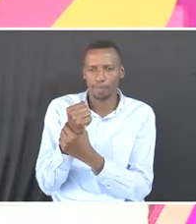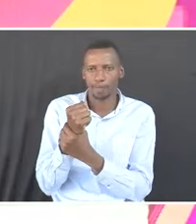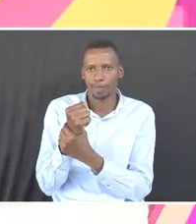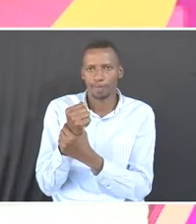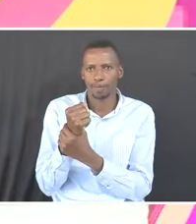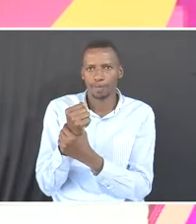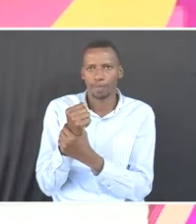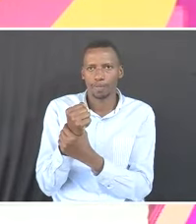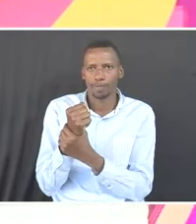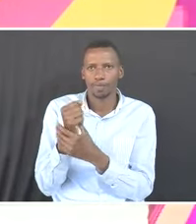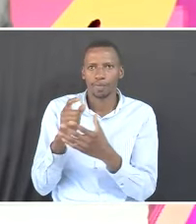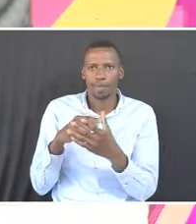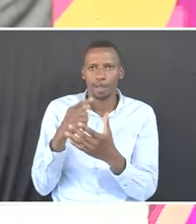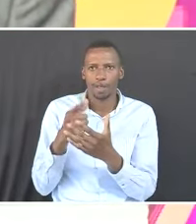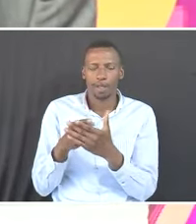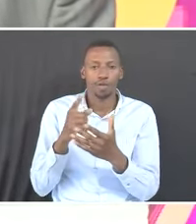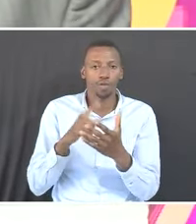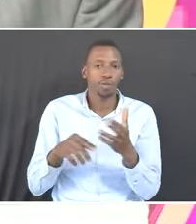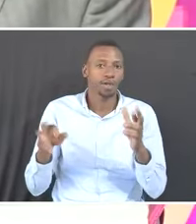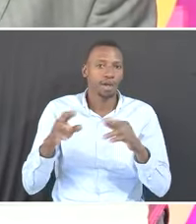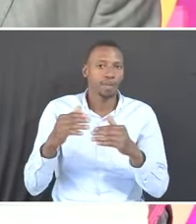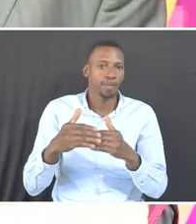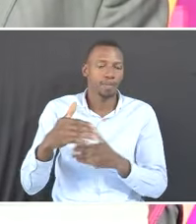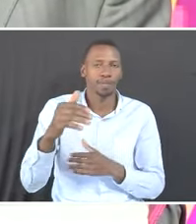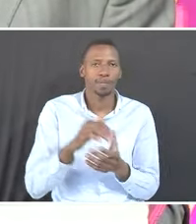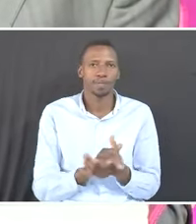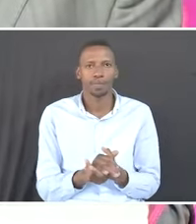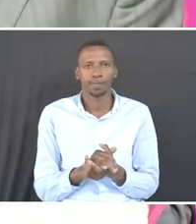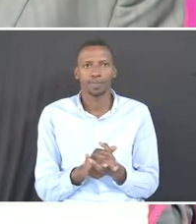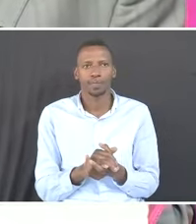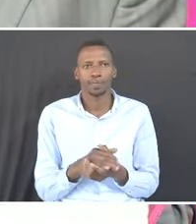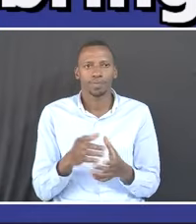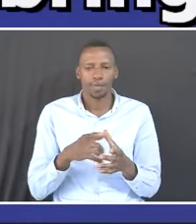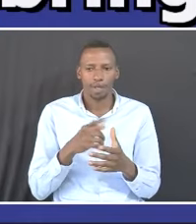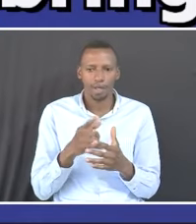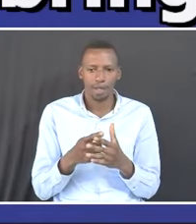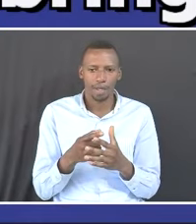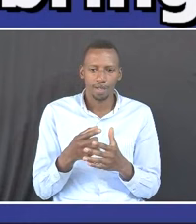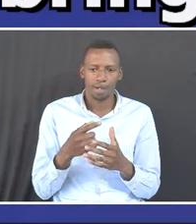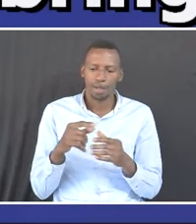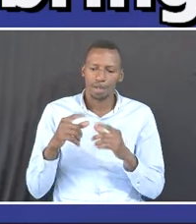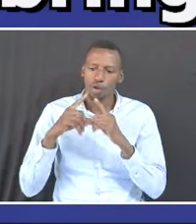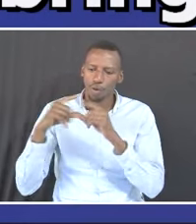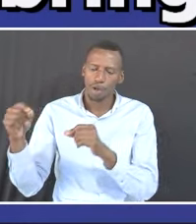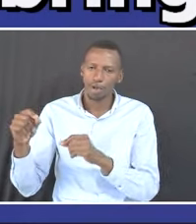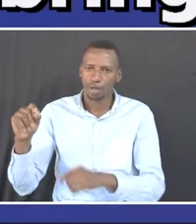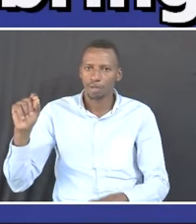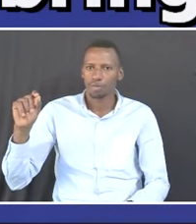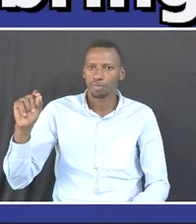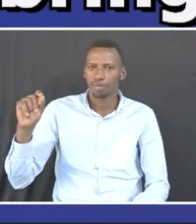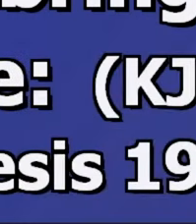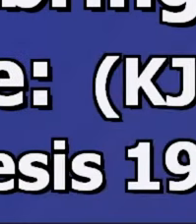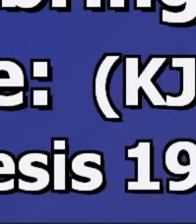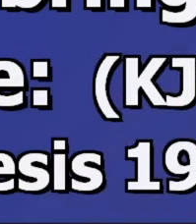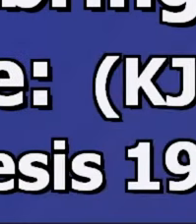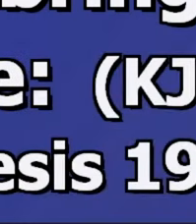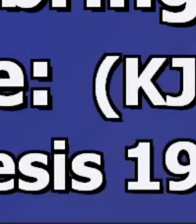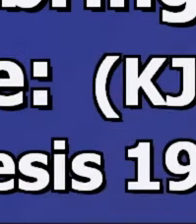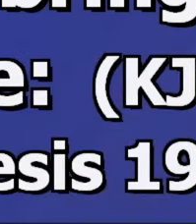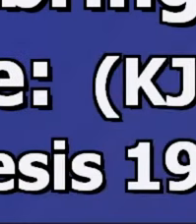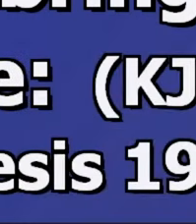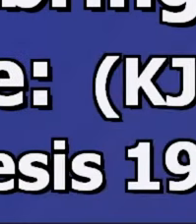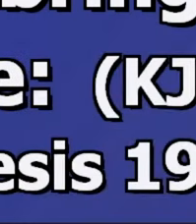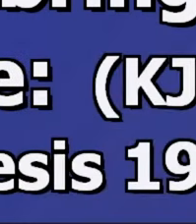this is what is happening. Then the man said to Lot, have you anyone else here, son-in-law,